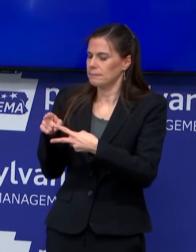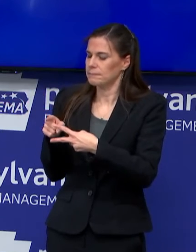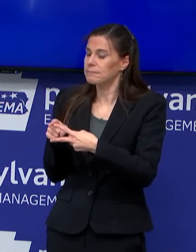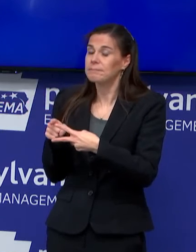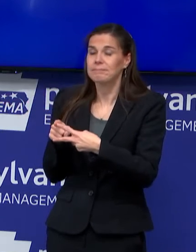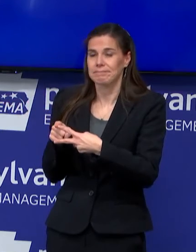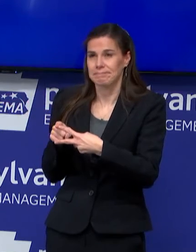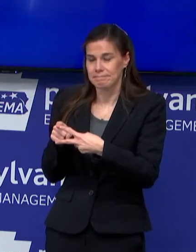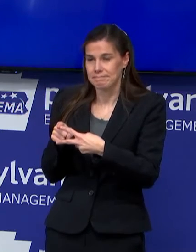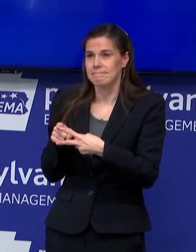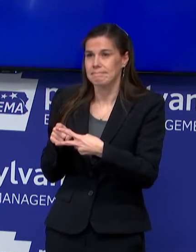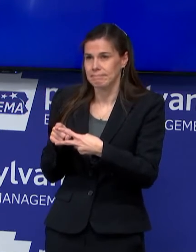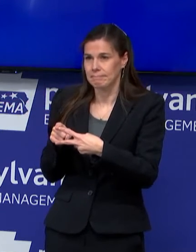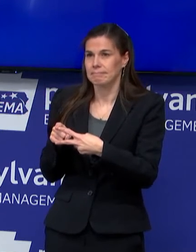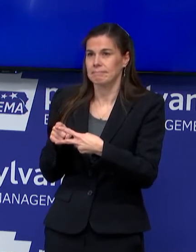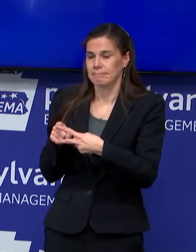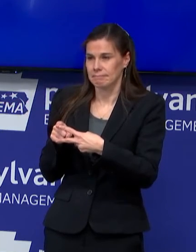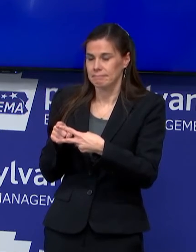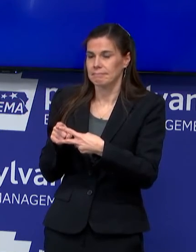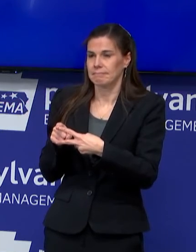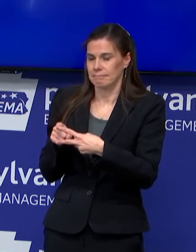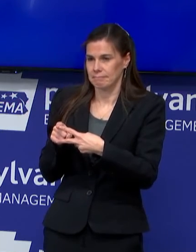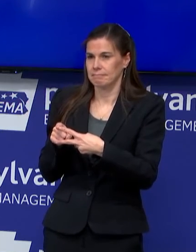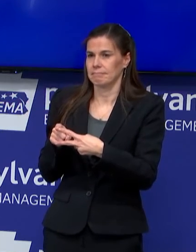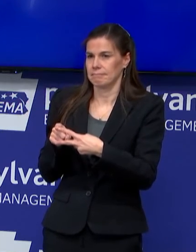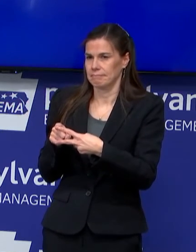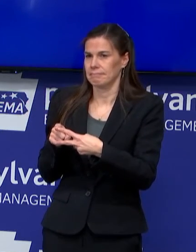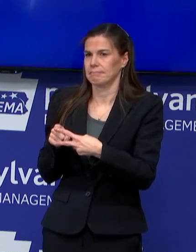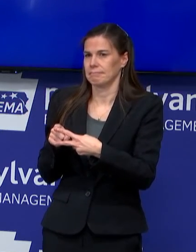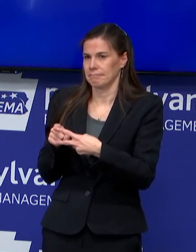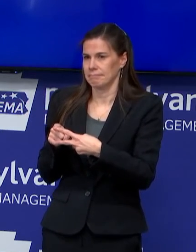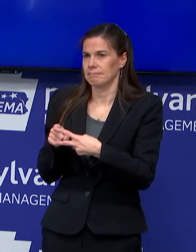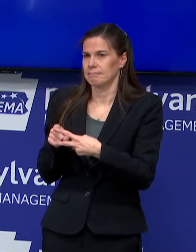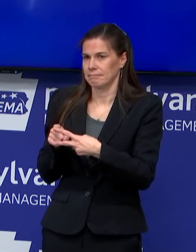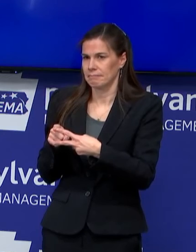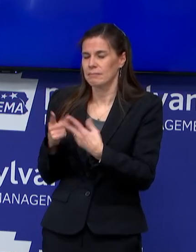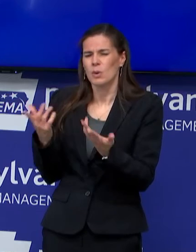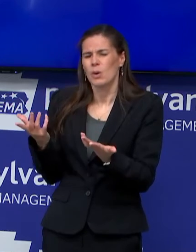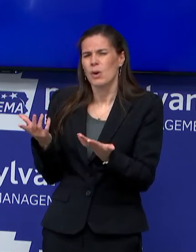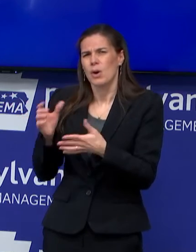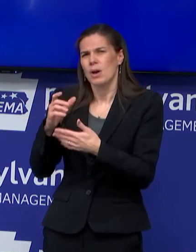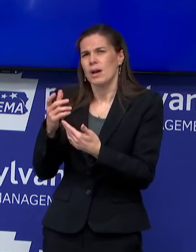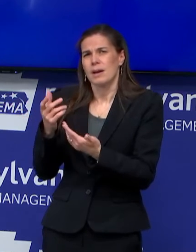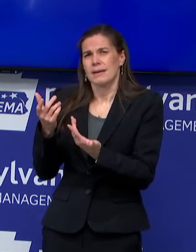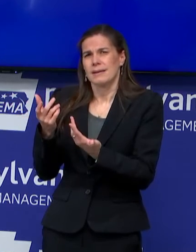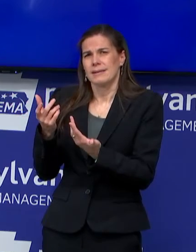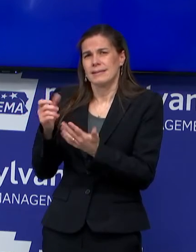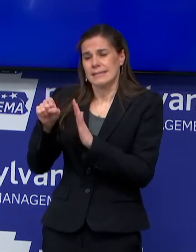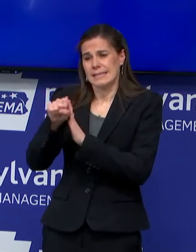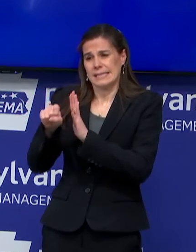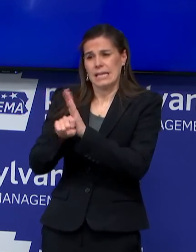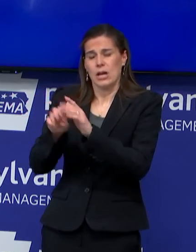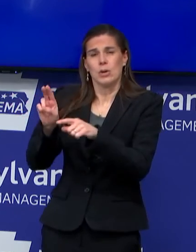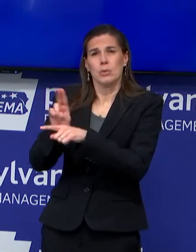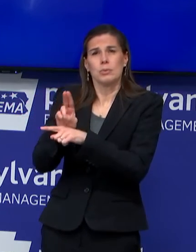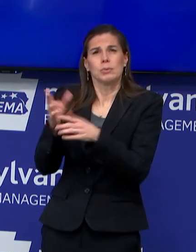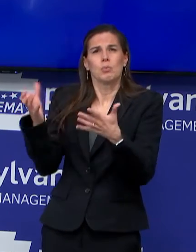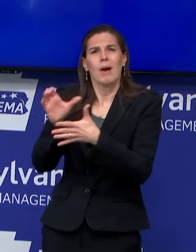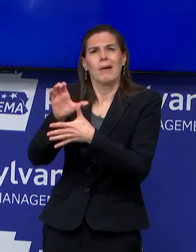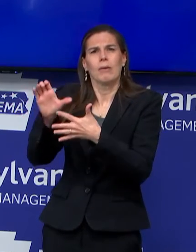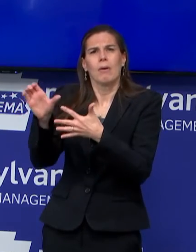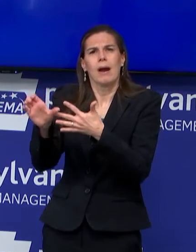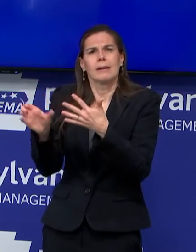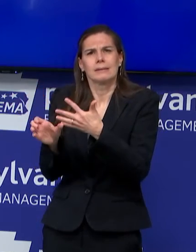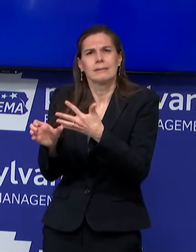give me a rundown of what the specific criteria is the state uses when they decide how to allocate these doses